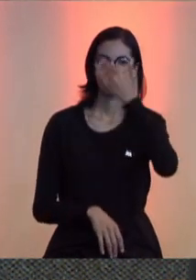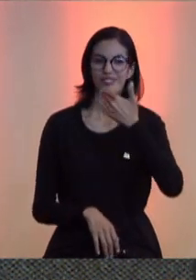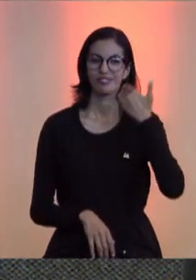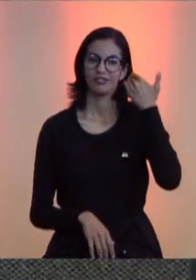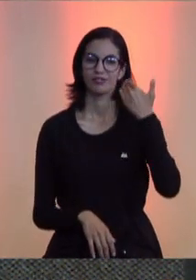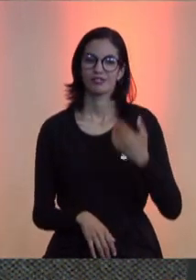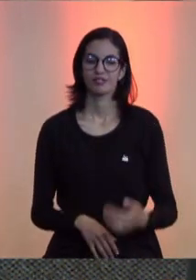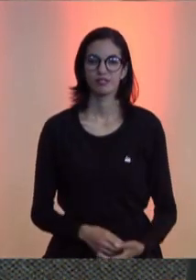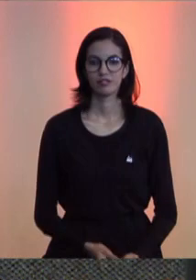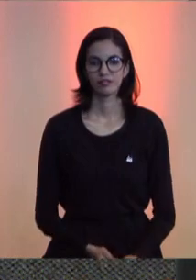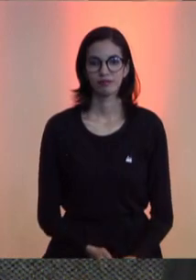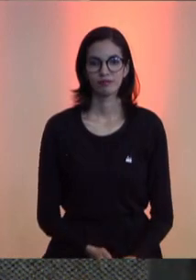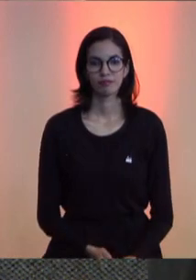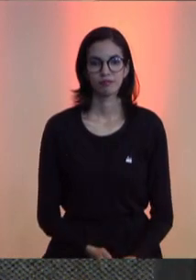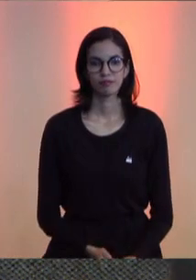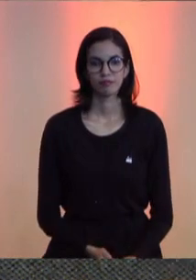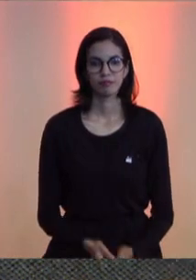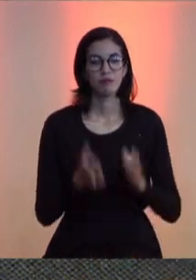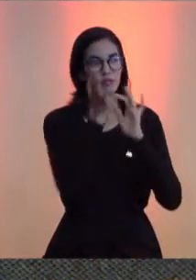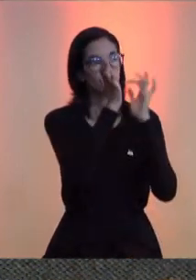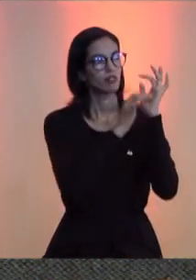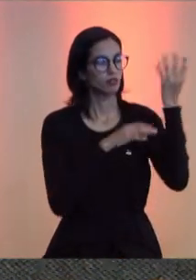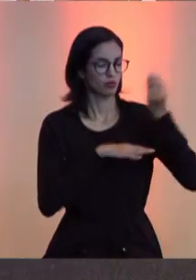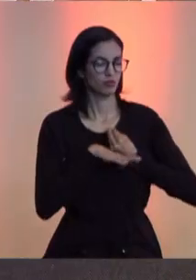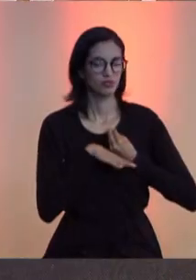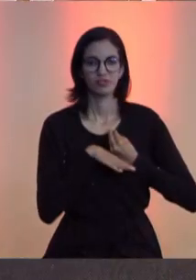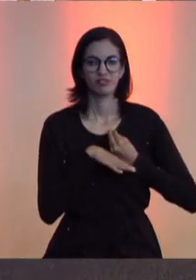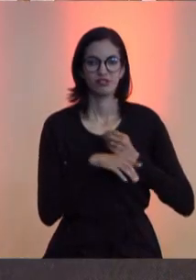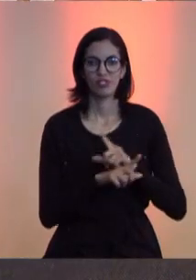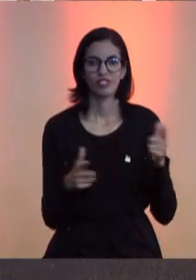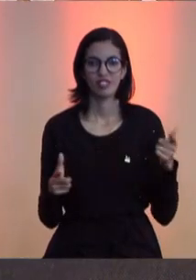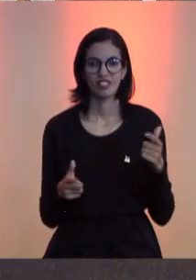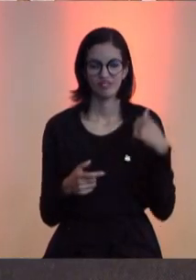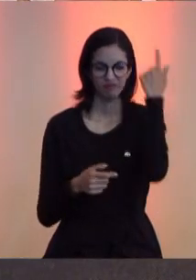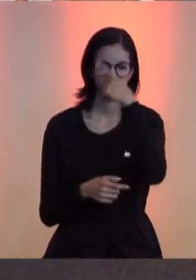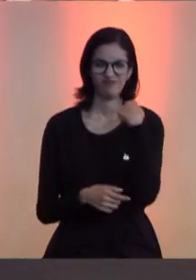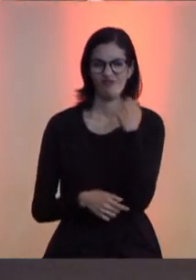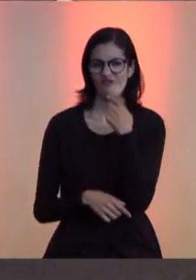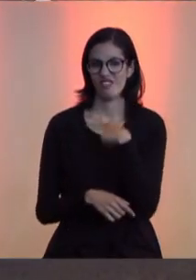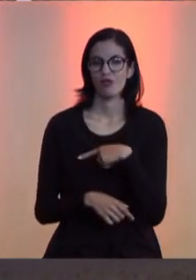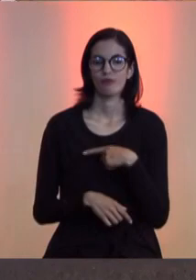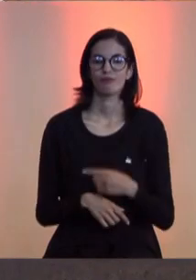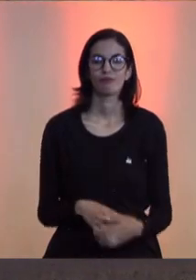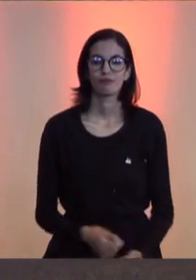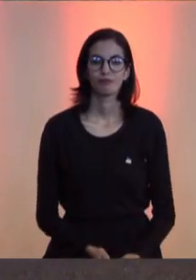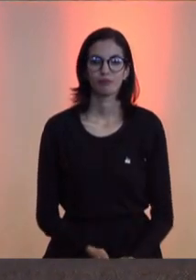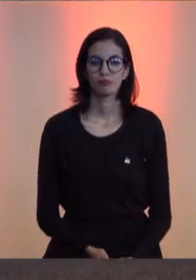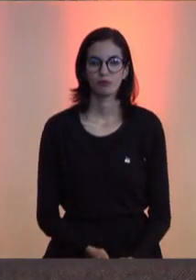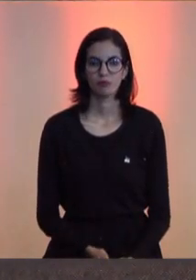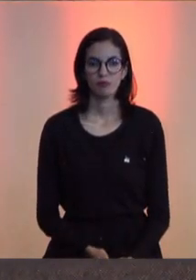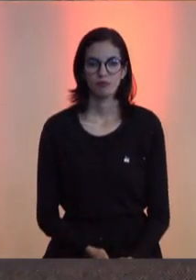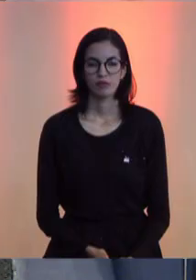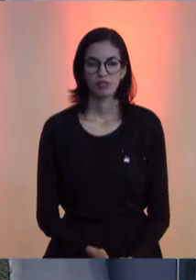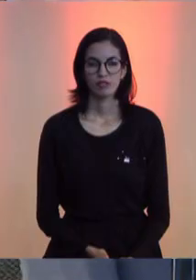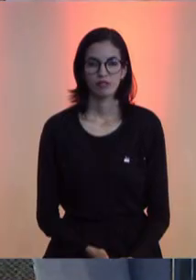you, you're ugly. Si no tienes a Jesús aquí, te vuelves feo. You walk, your face is long. El rostro parece